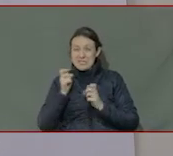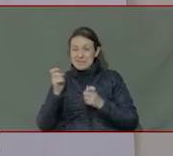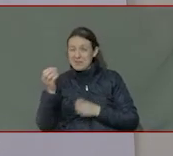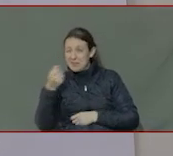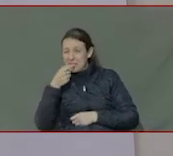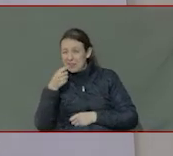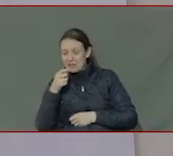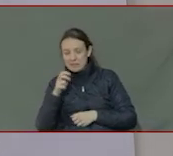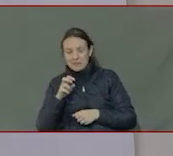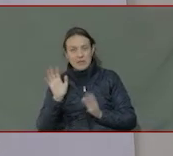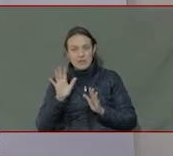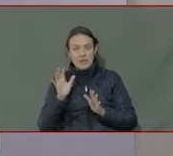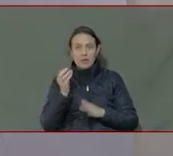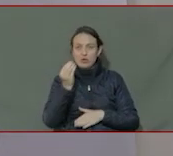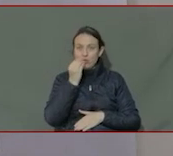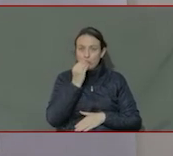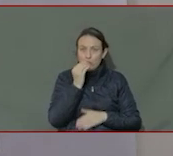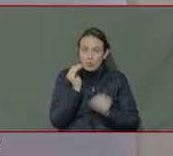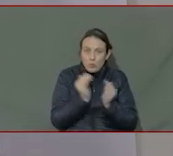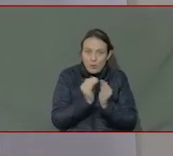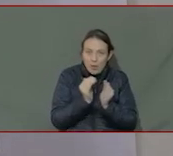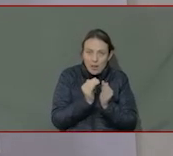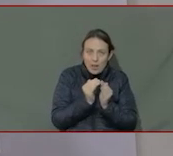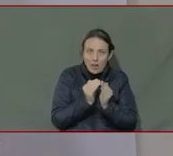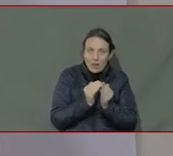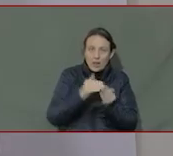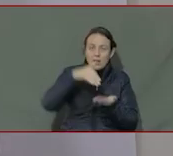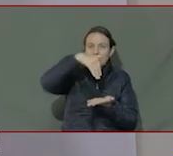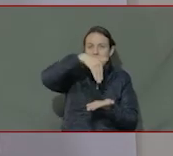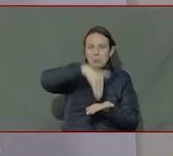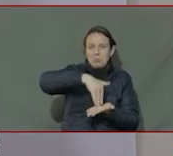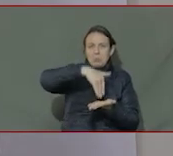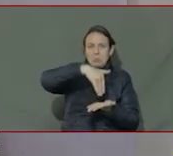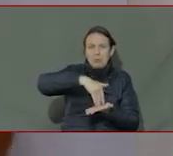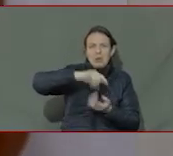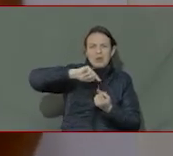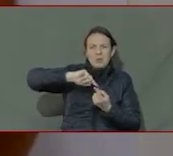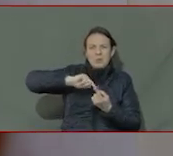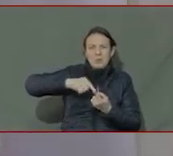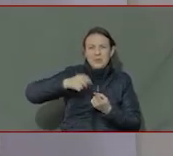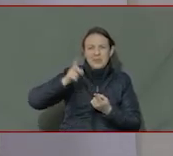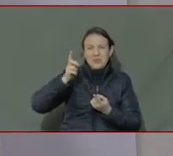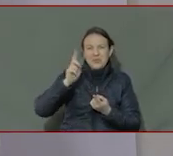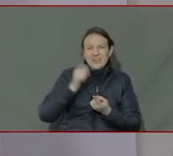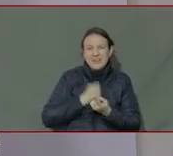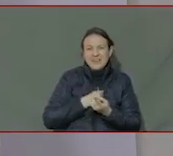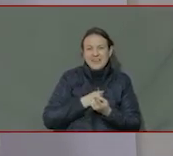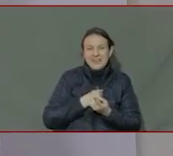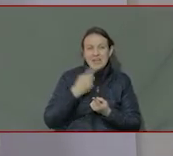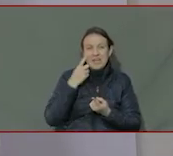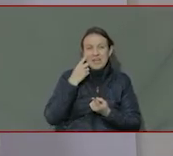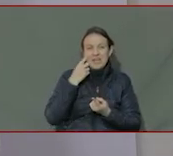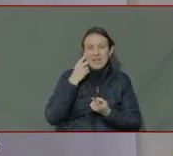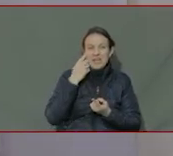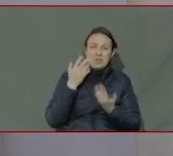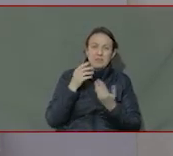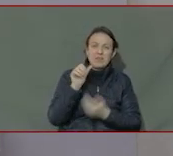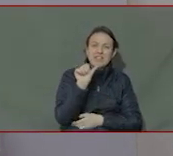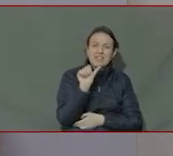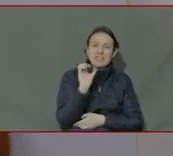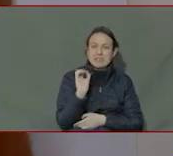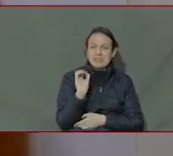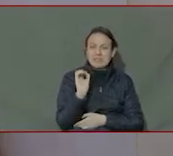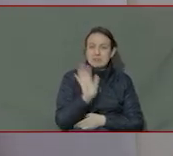many small meals, look how low does the glucose go. Do you see here it comes the low point at about 60, isn't